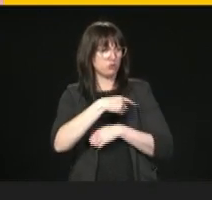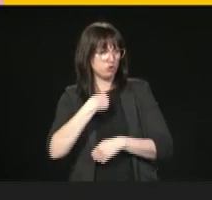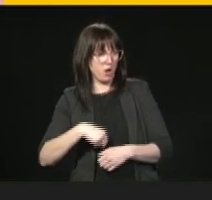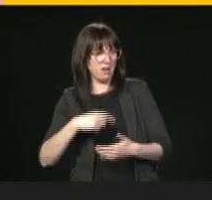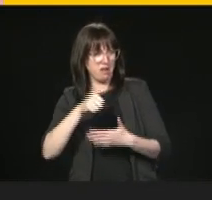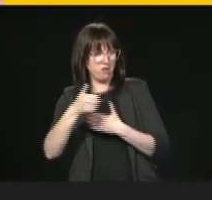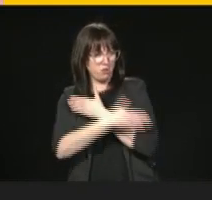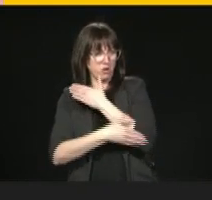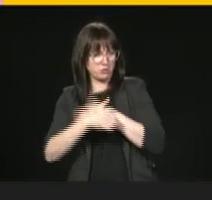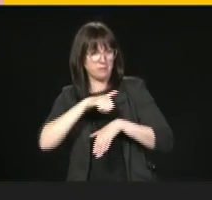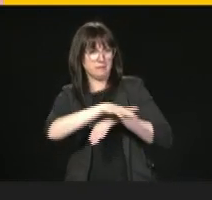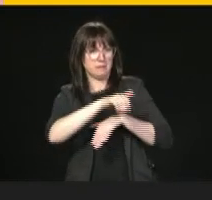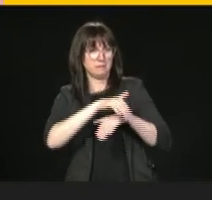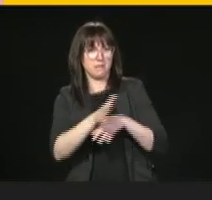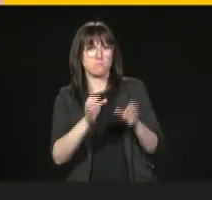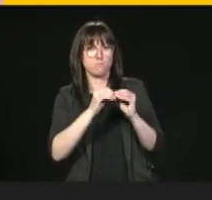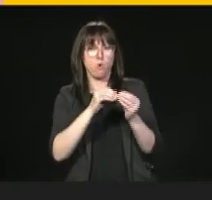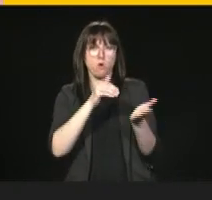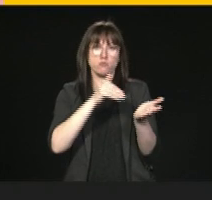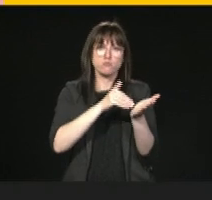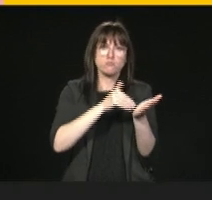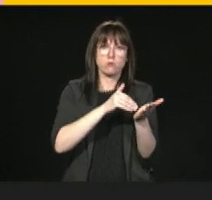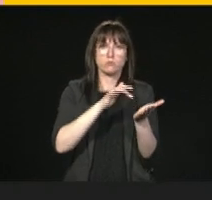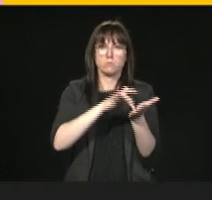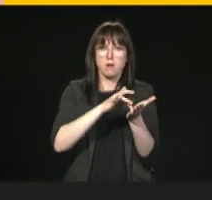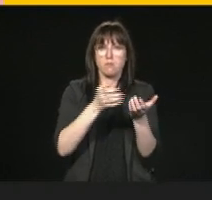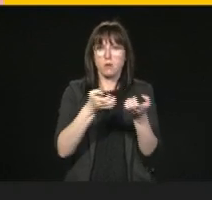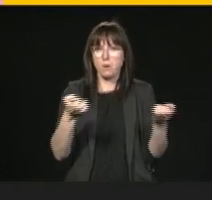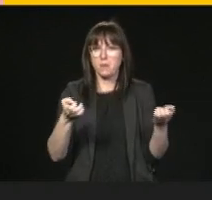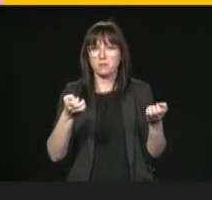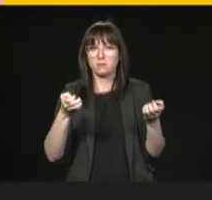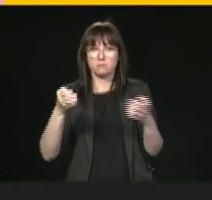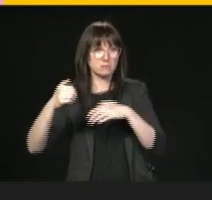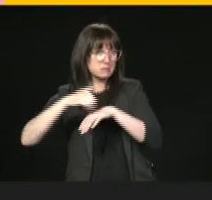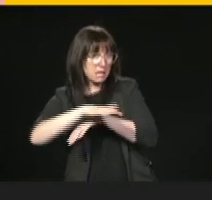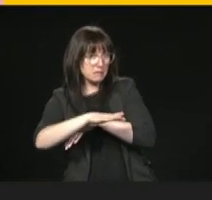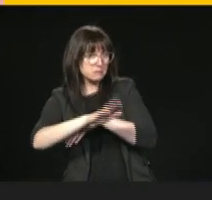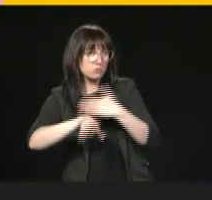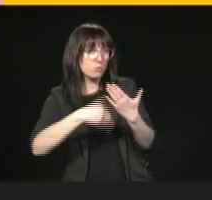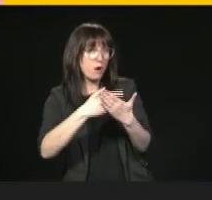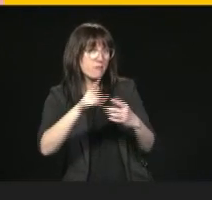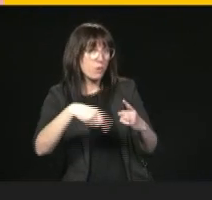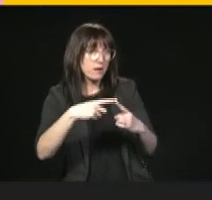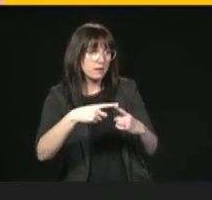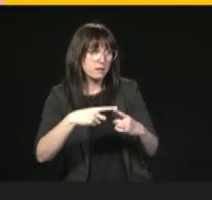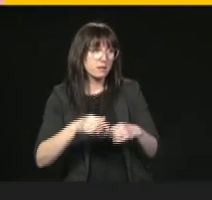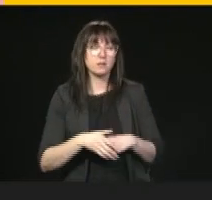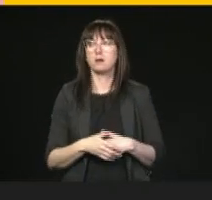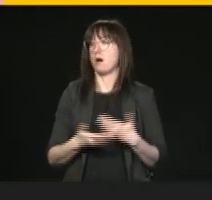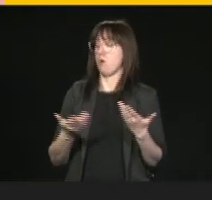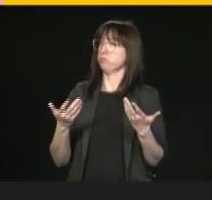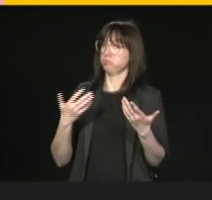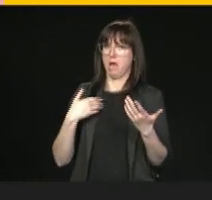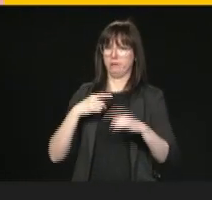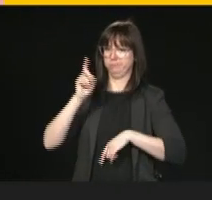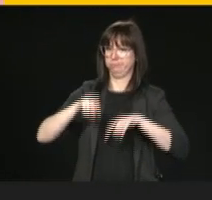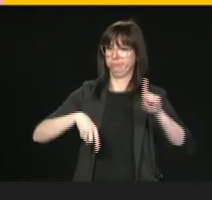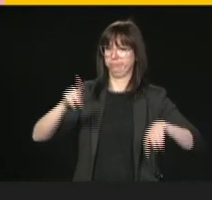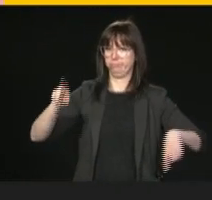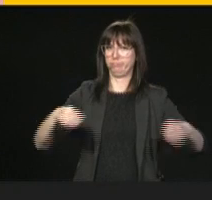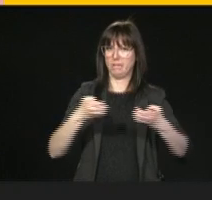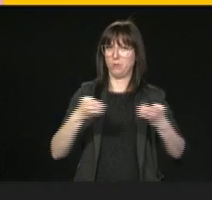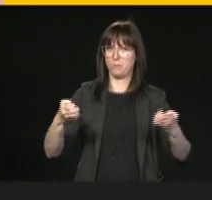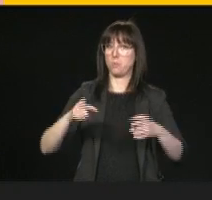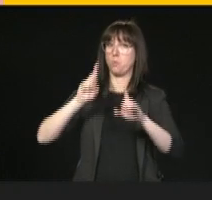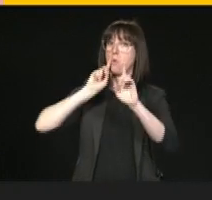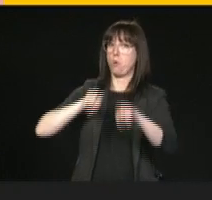or when is it going to show up? Well, there's quite a range of equipment that's been ordered. We're working day and